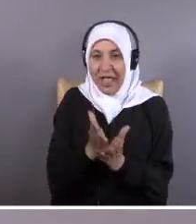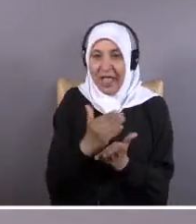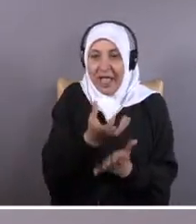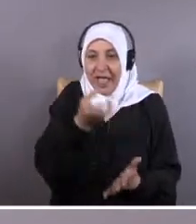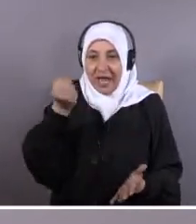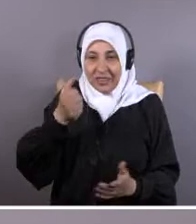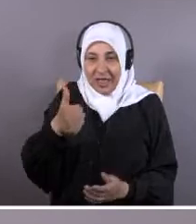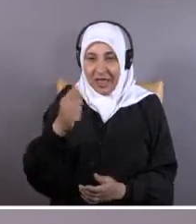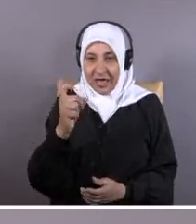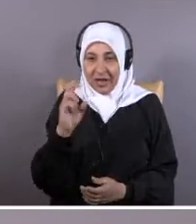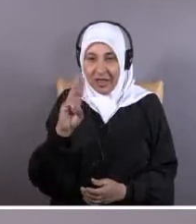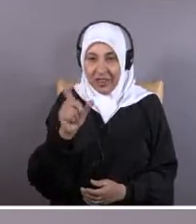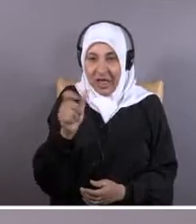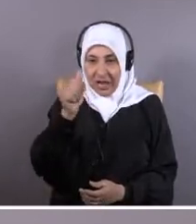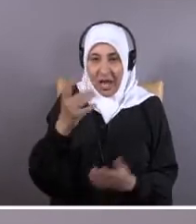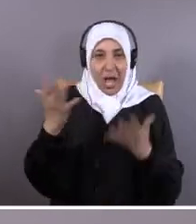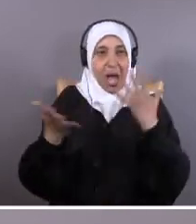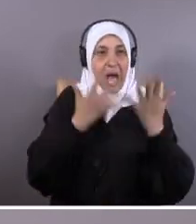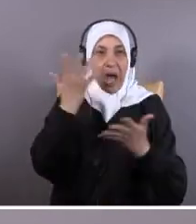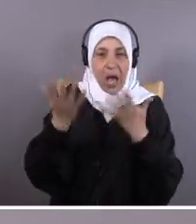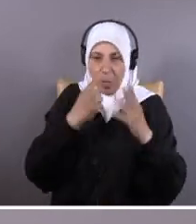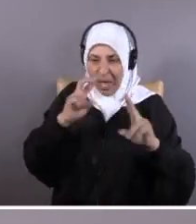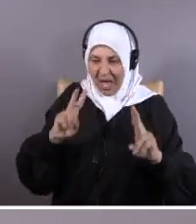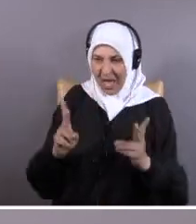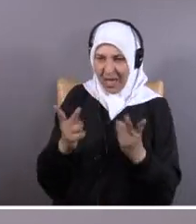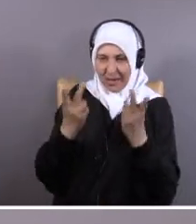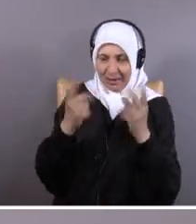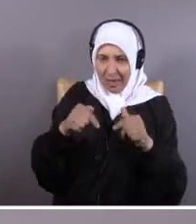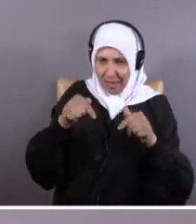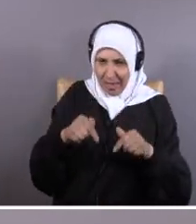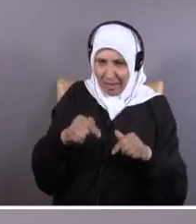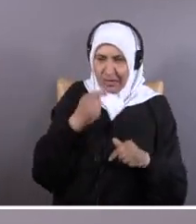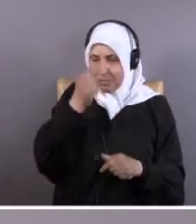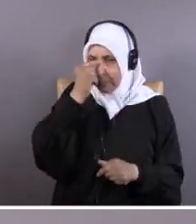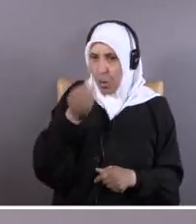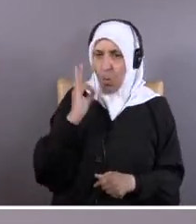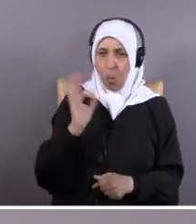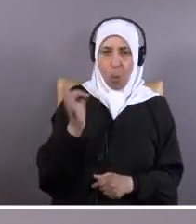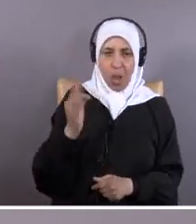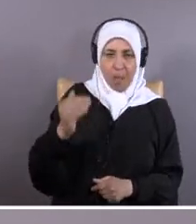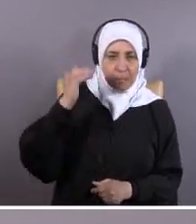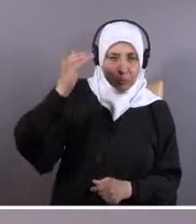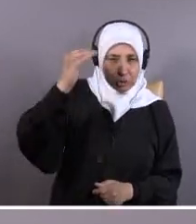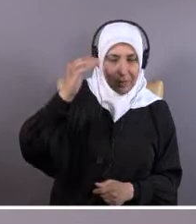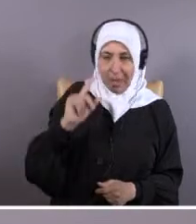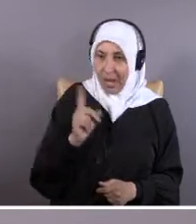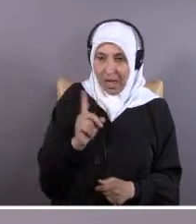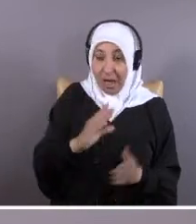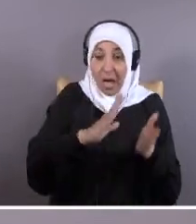climate change is no longer a future threat, but a clear and present danger.